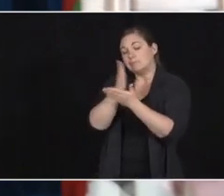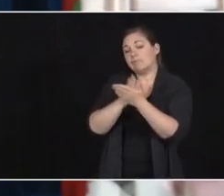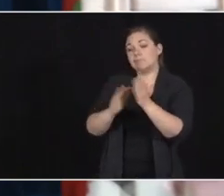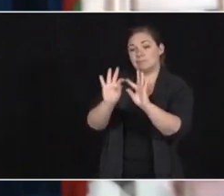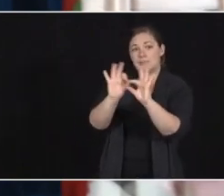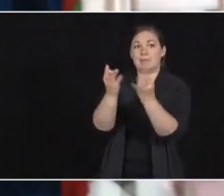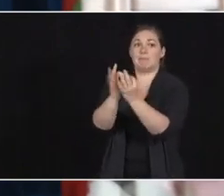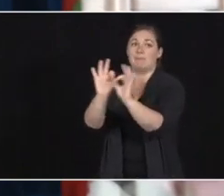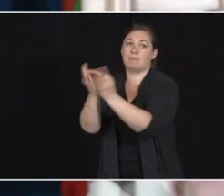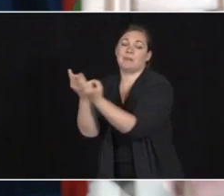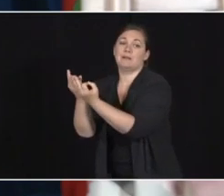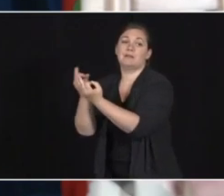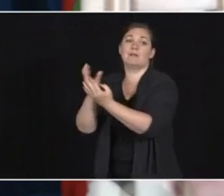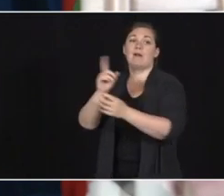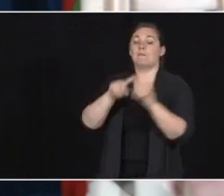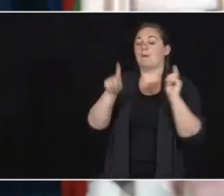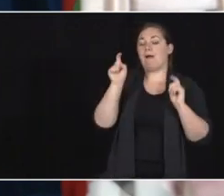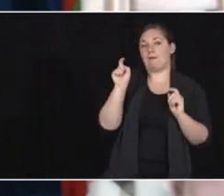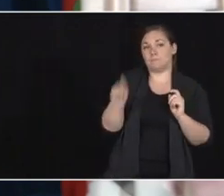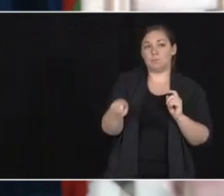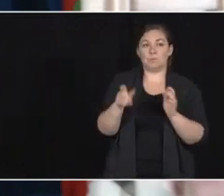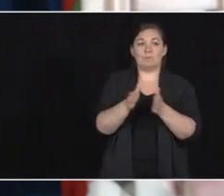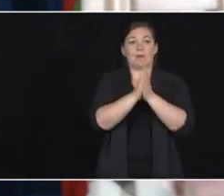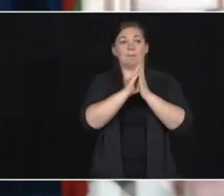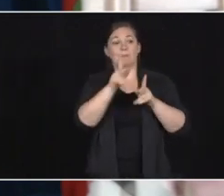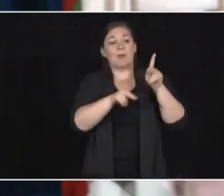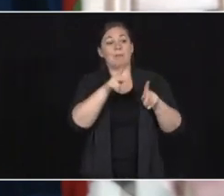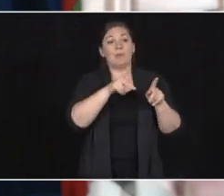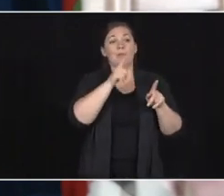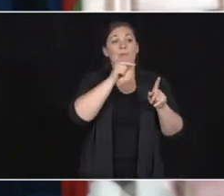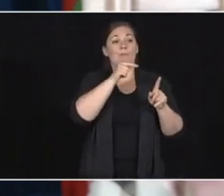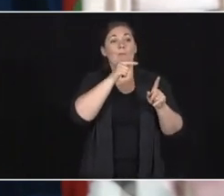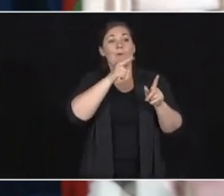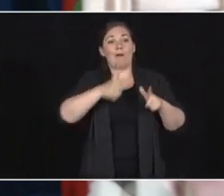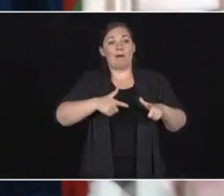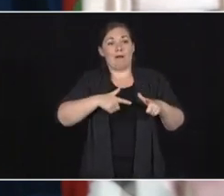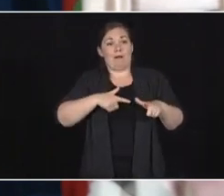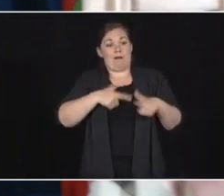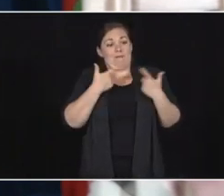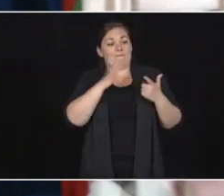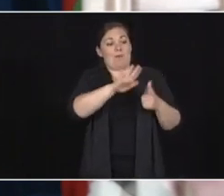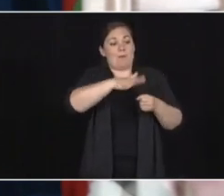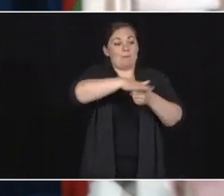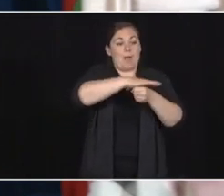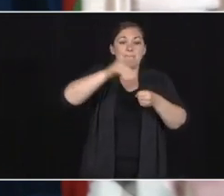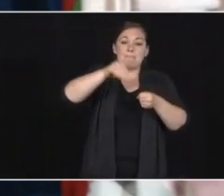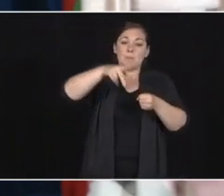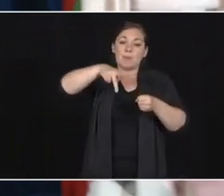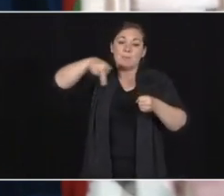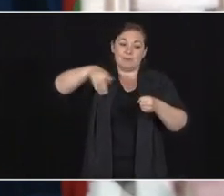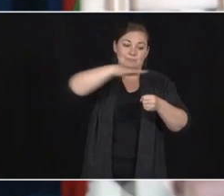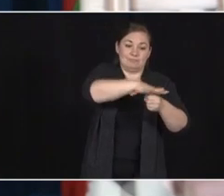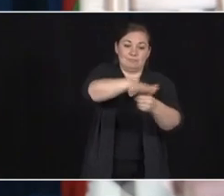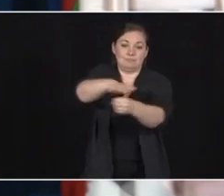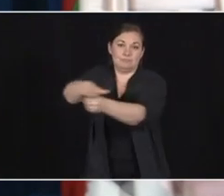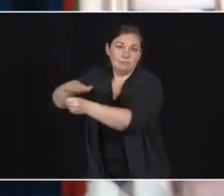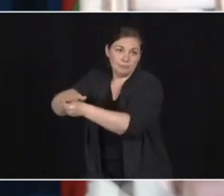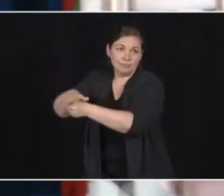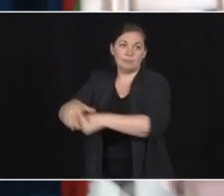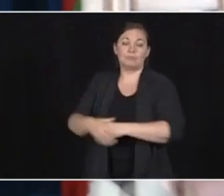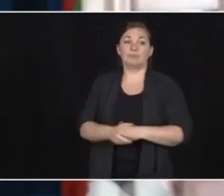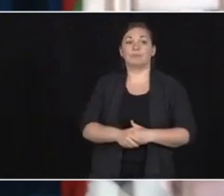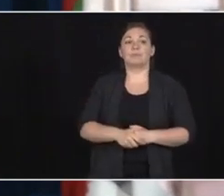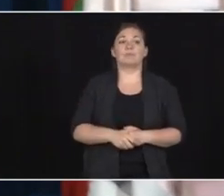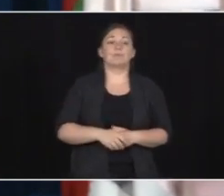other local MPPs. Next question. Next question comes from Julianne Lamoureux from